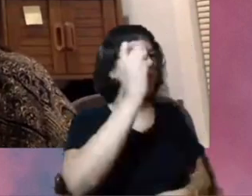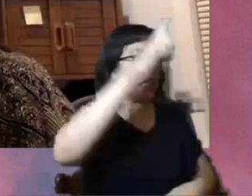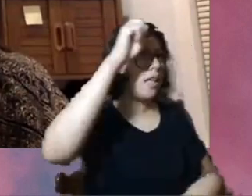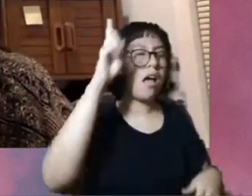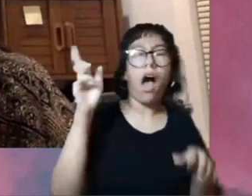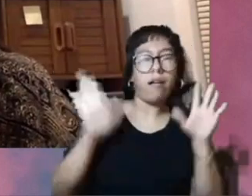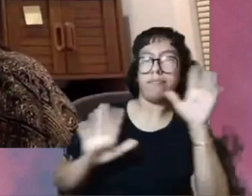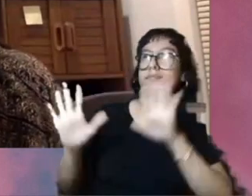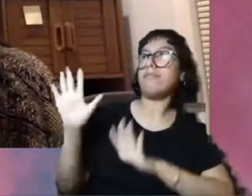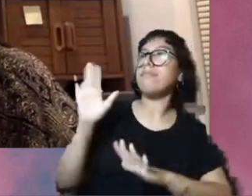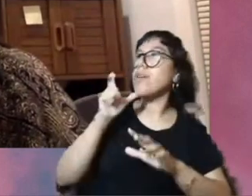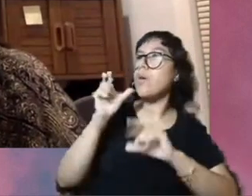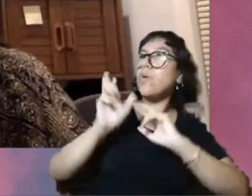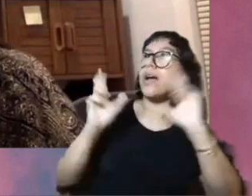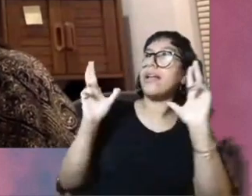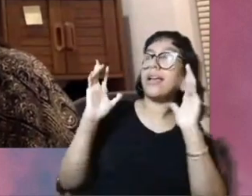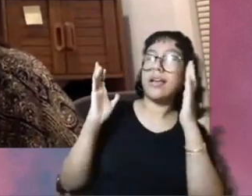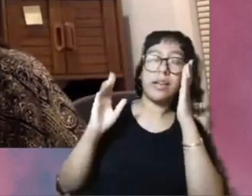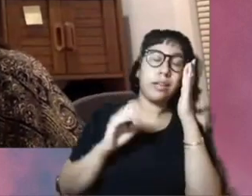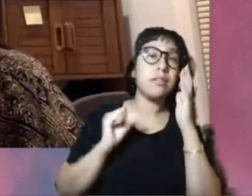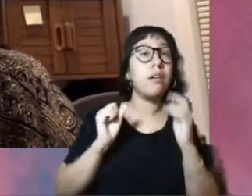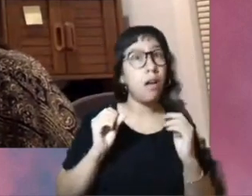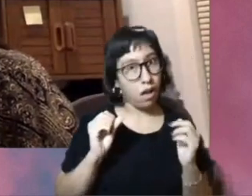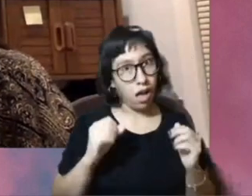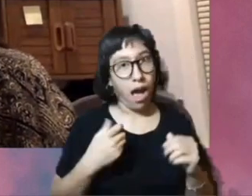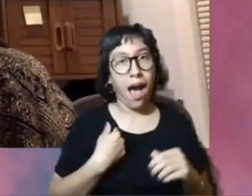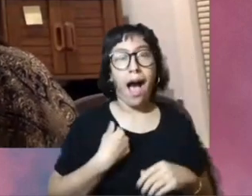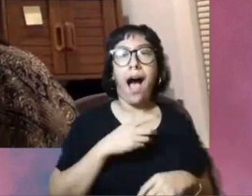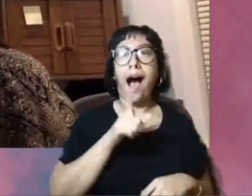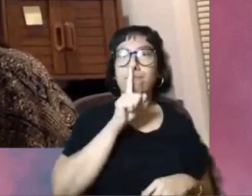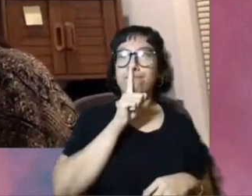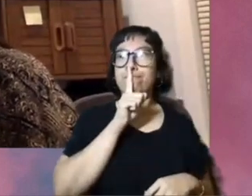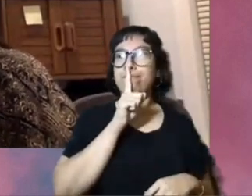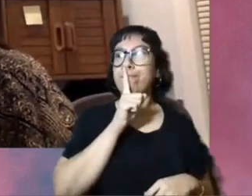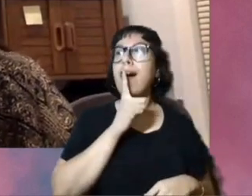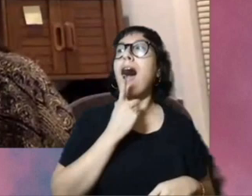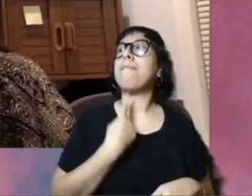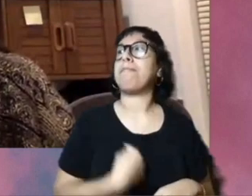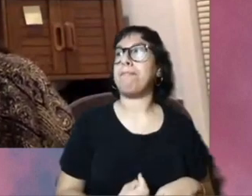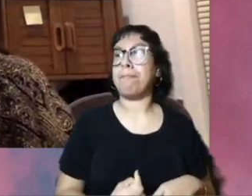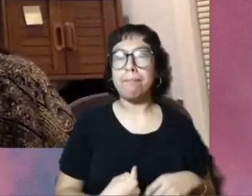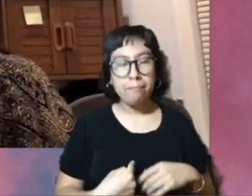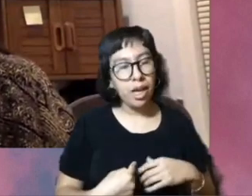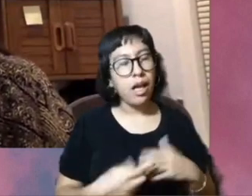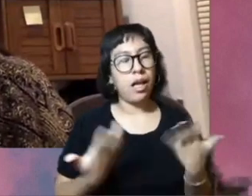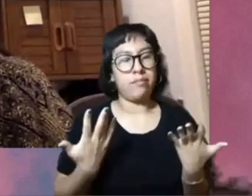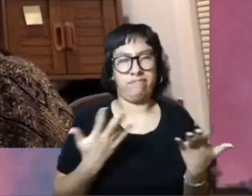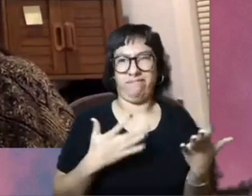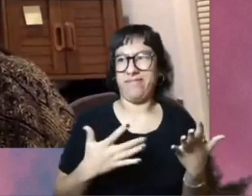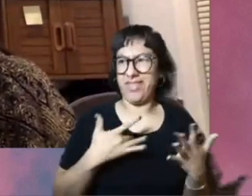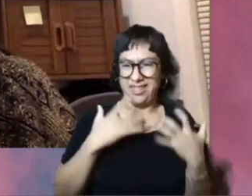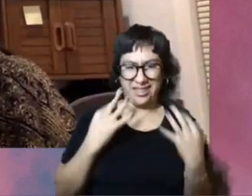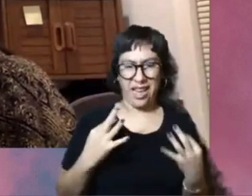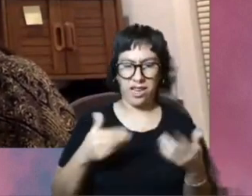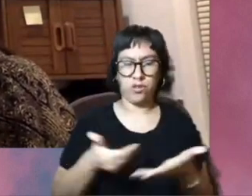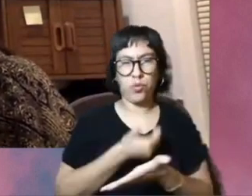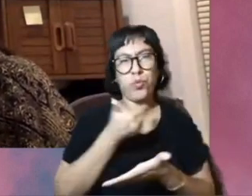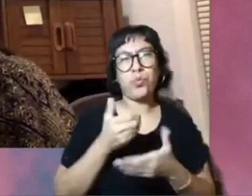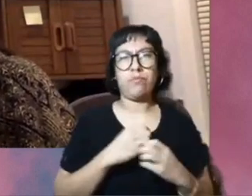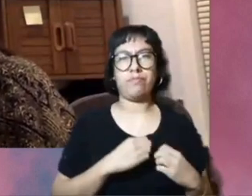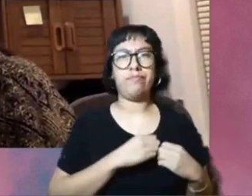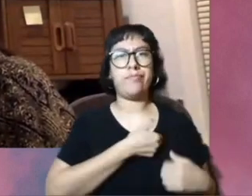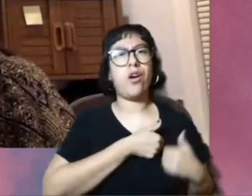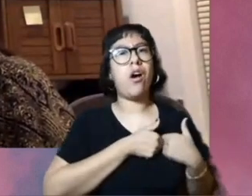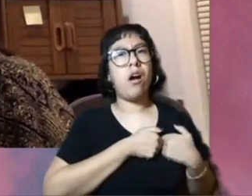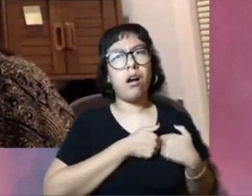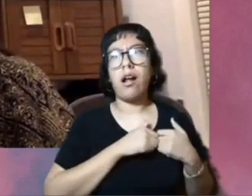you can blink. I learned to hold my tongue so hard, it swelled my heart a new chamber. This is how